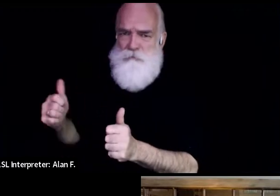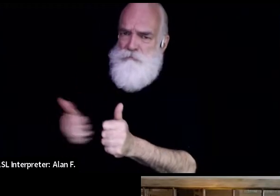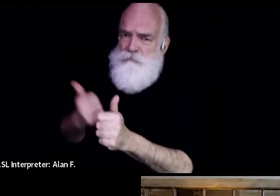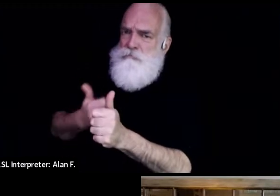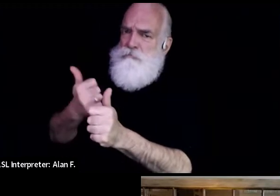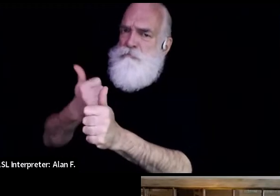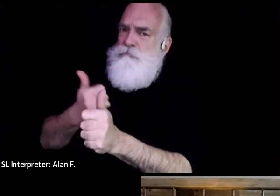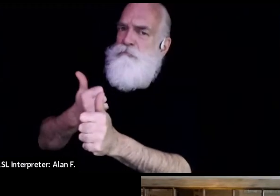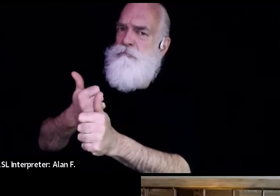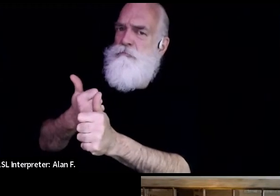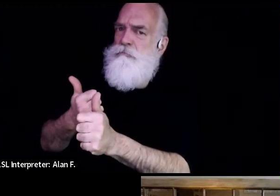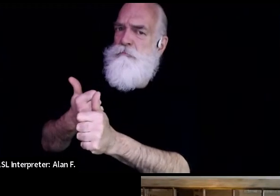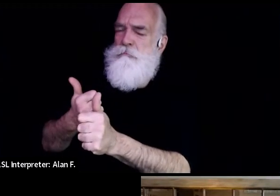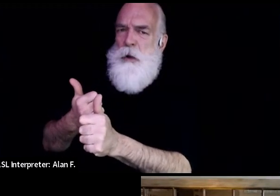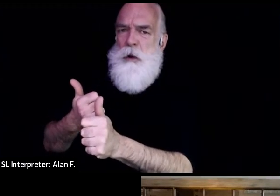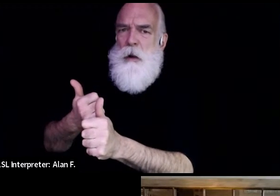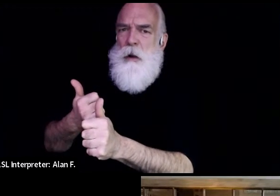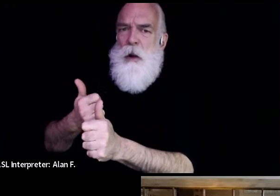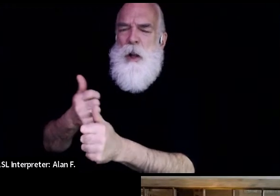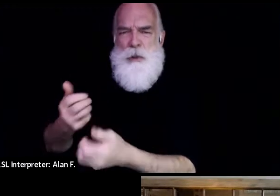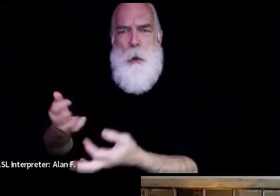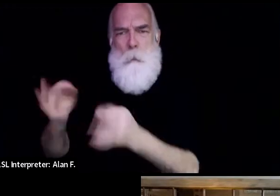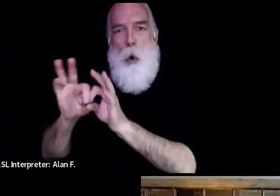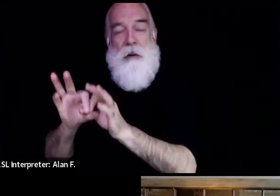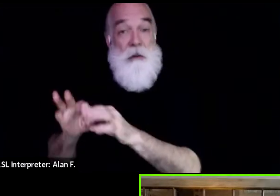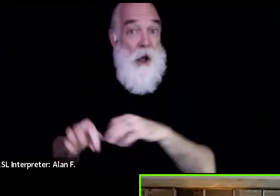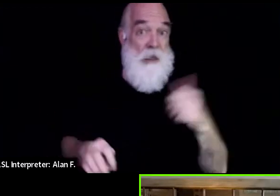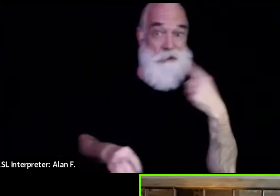violent crime. Why is that wrong in your mind?